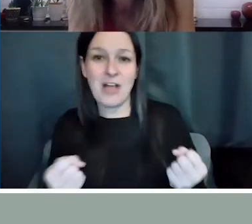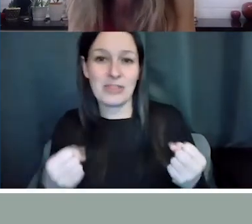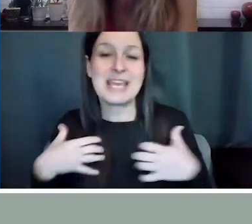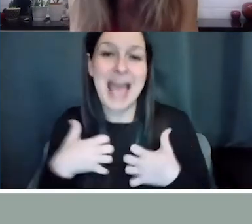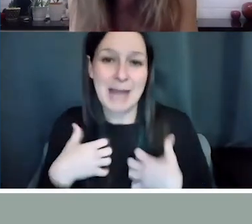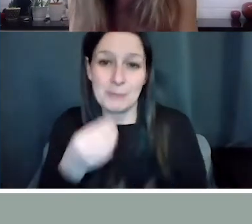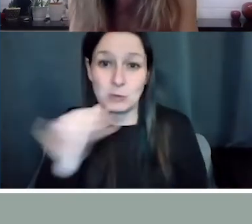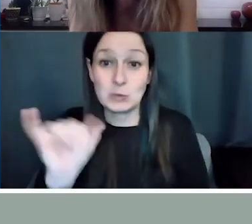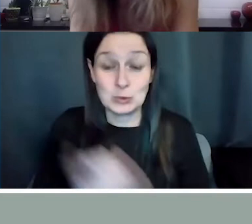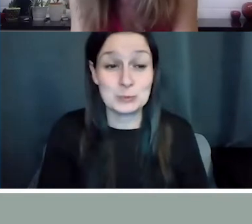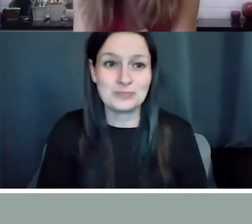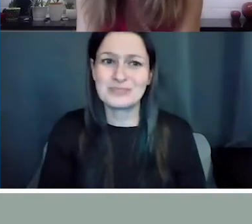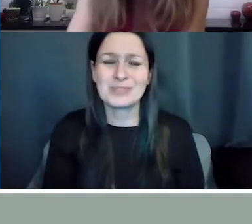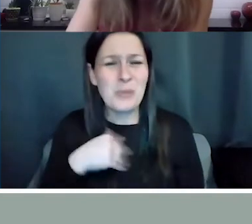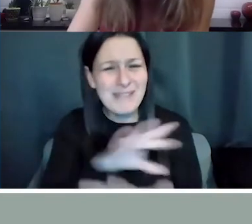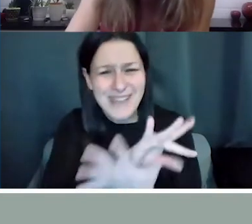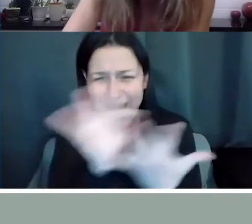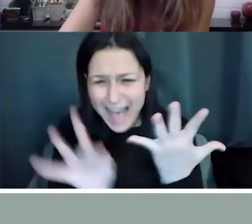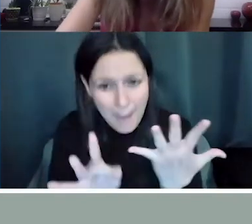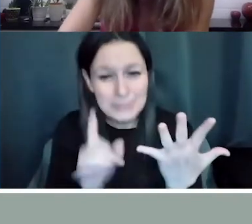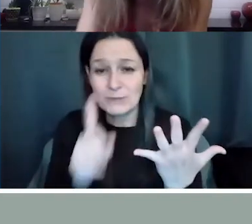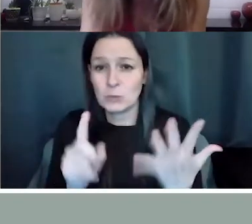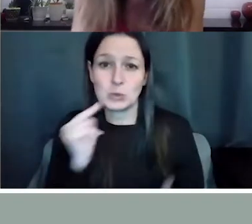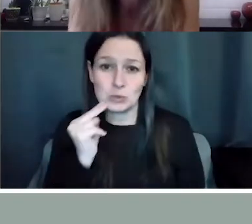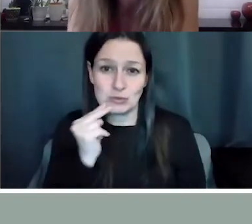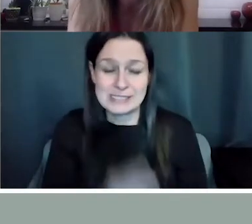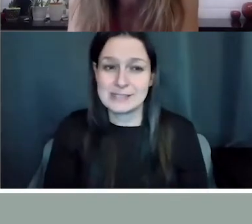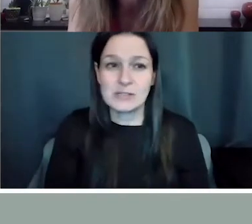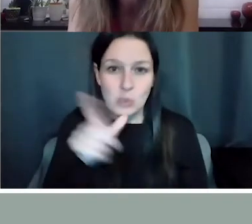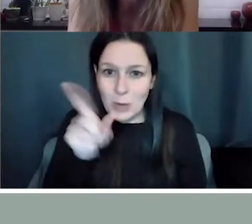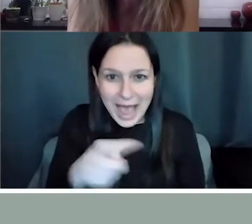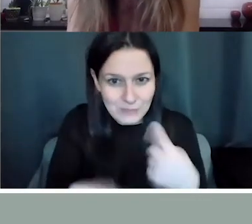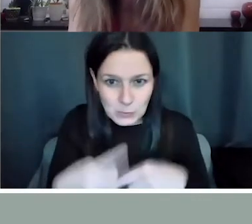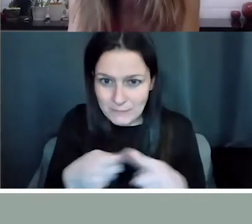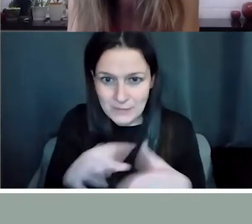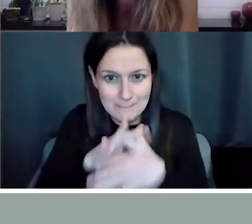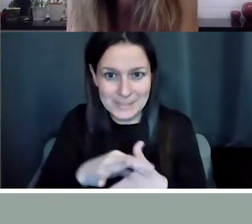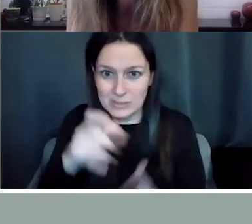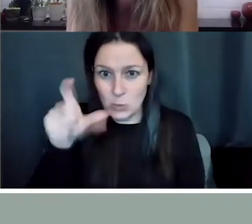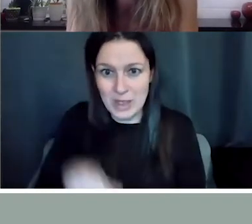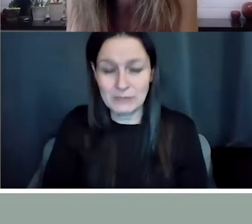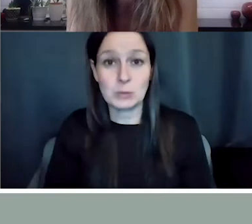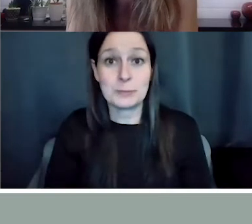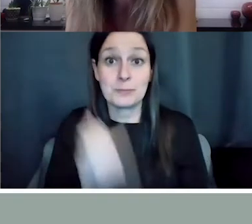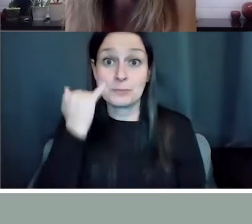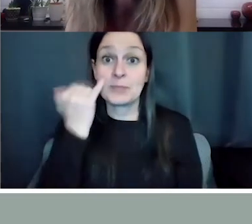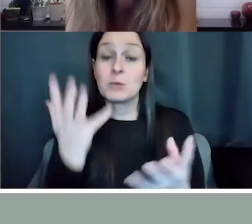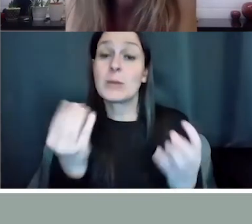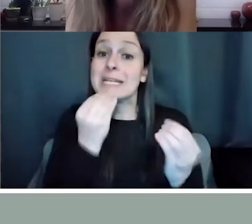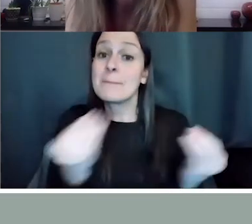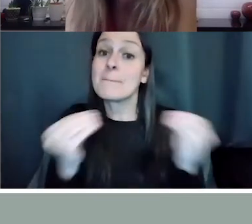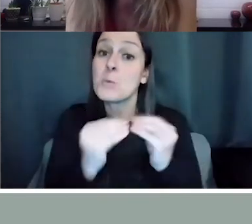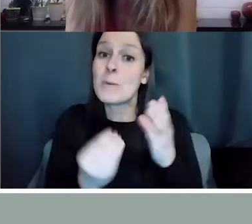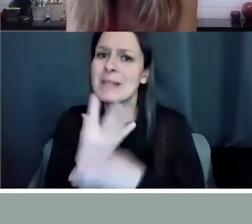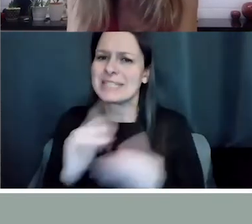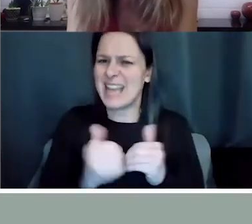foods too. So you have options for your nutrients. They don't have to come from meat. So if you want to eat more plants, how do you get